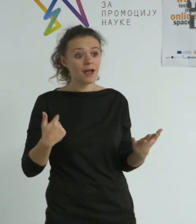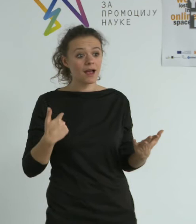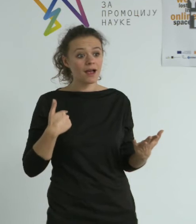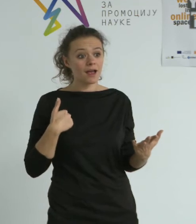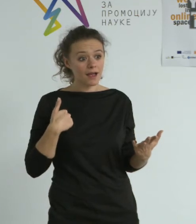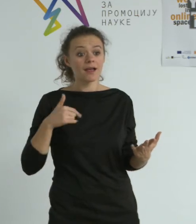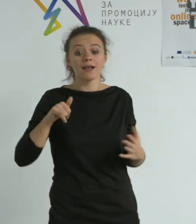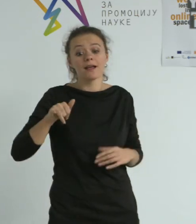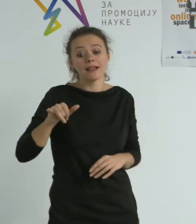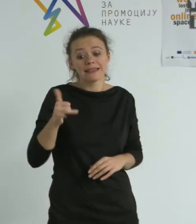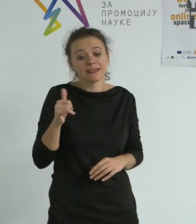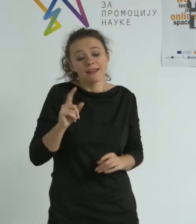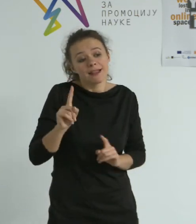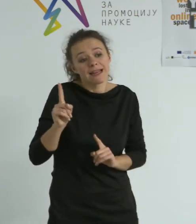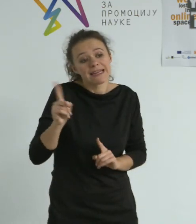did